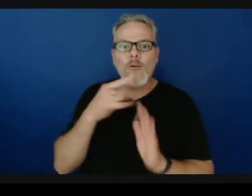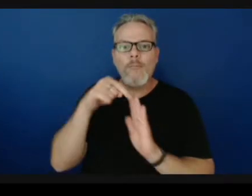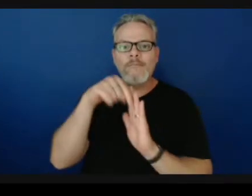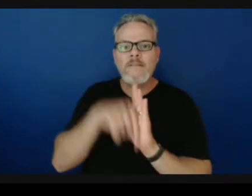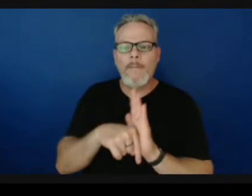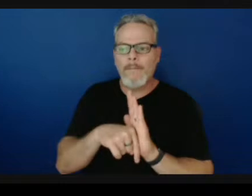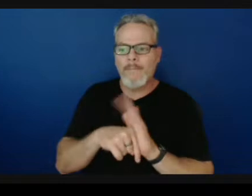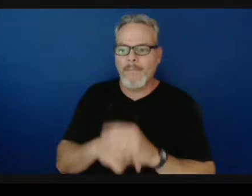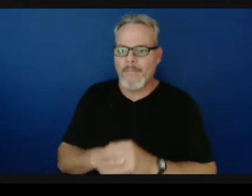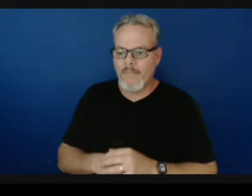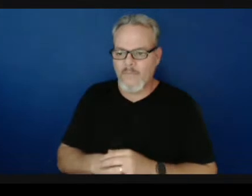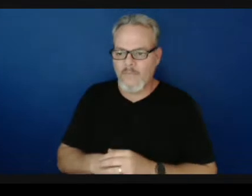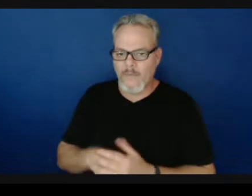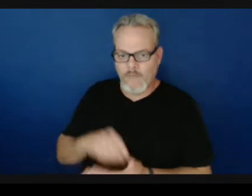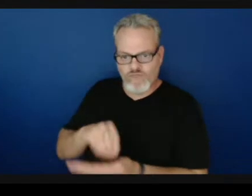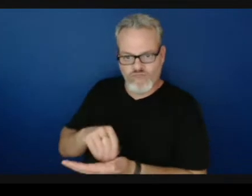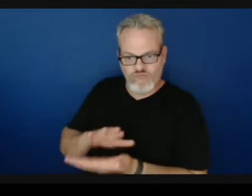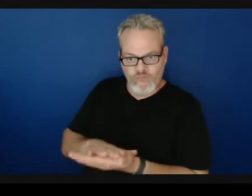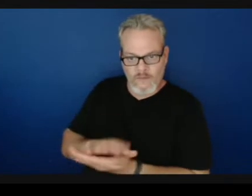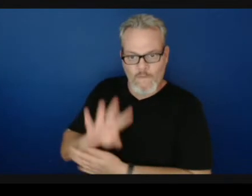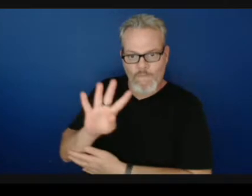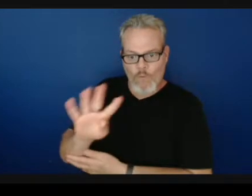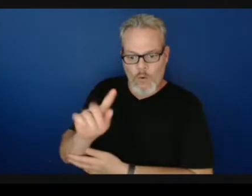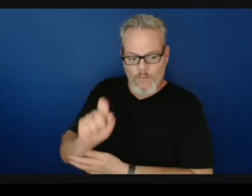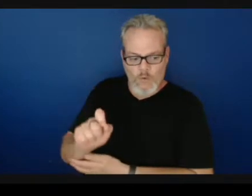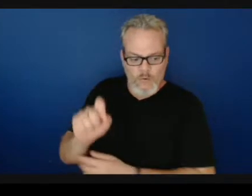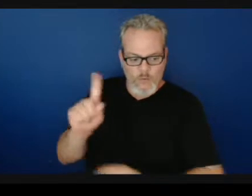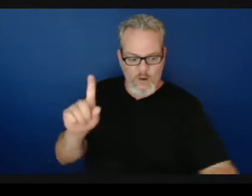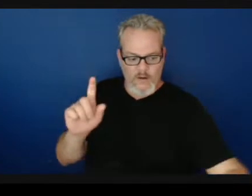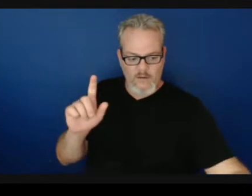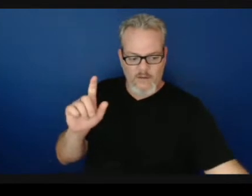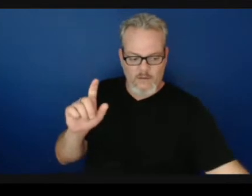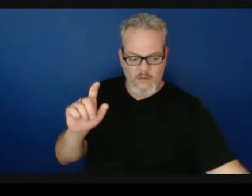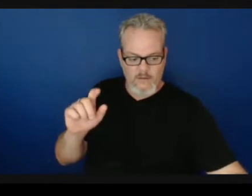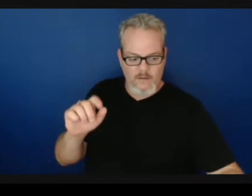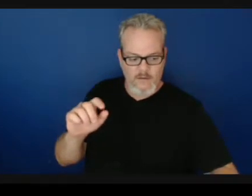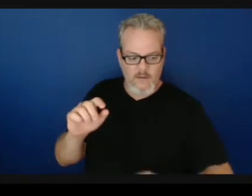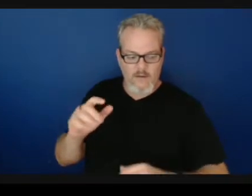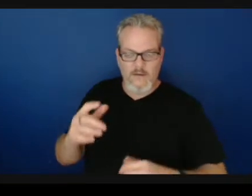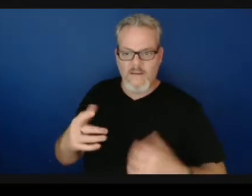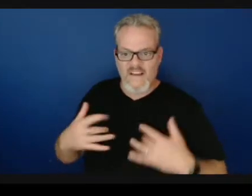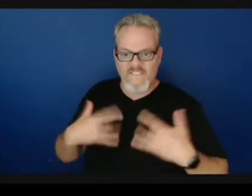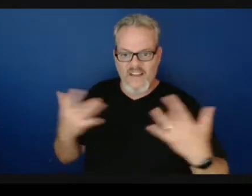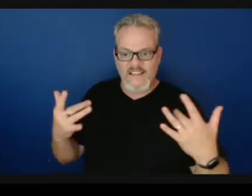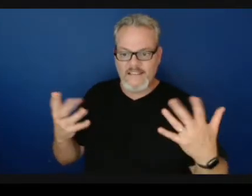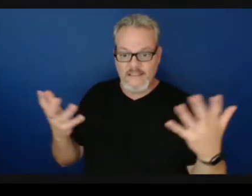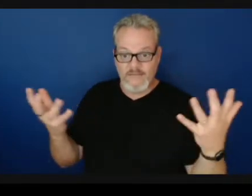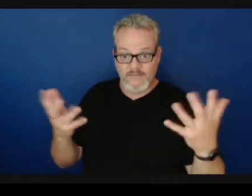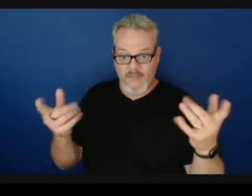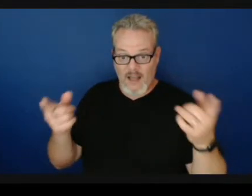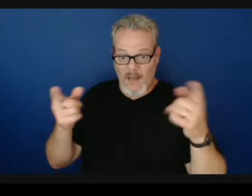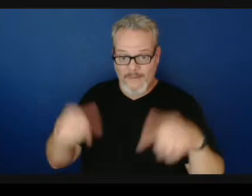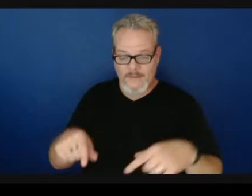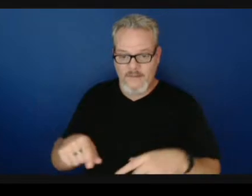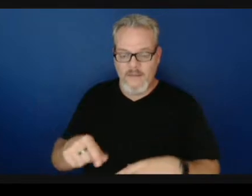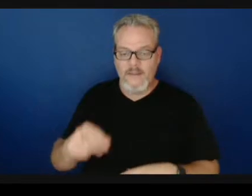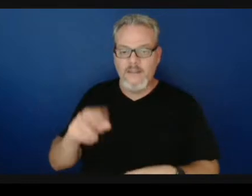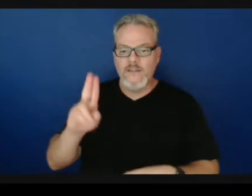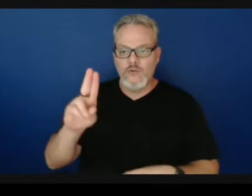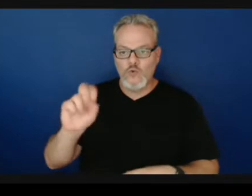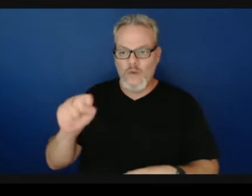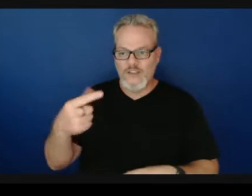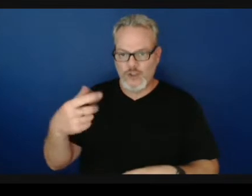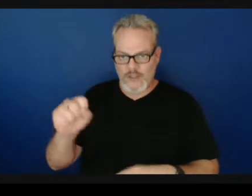note that that 4.1 event did trigger a USGS information